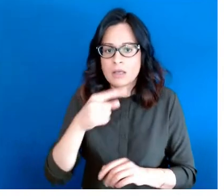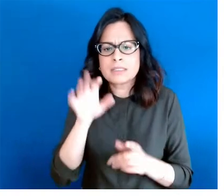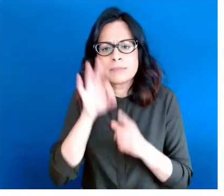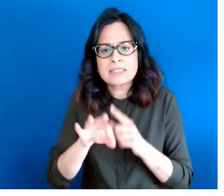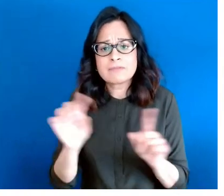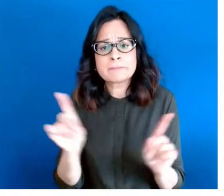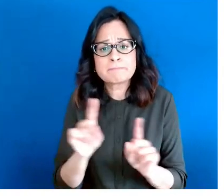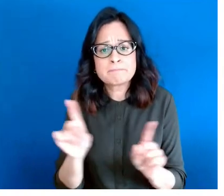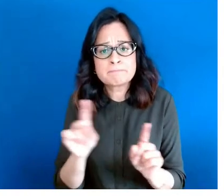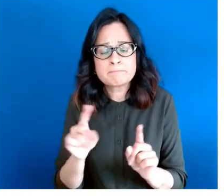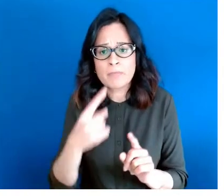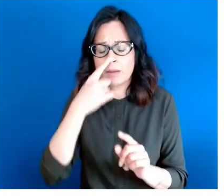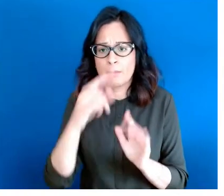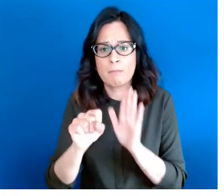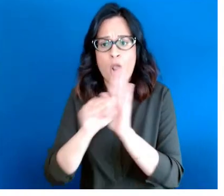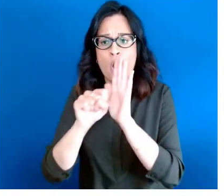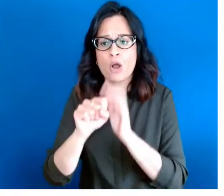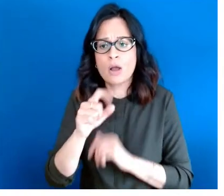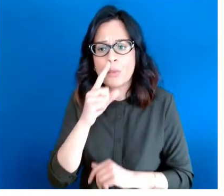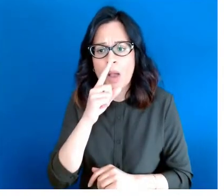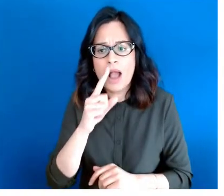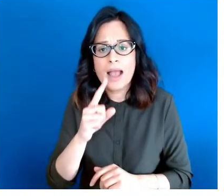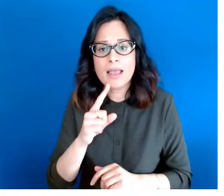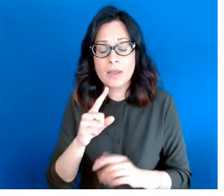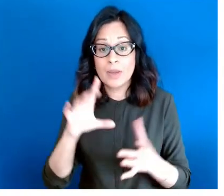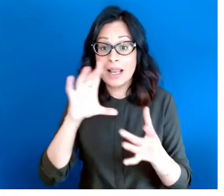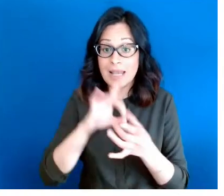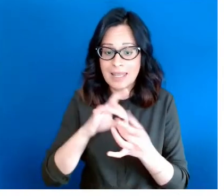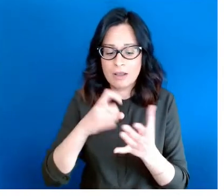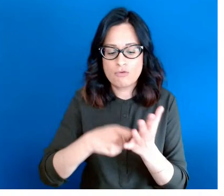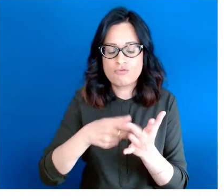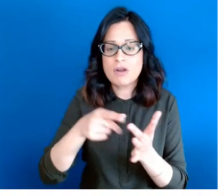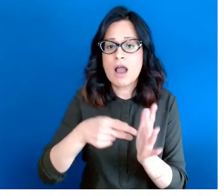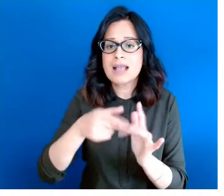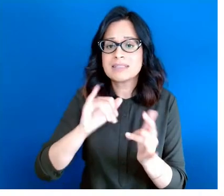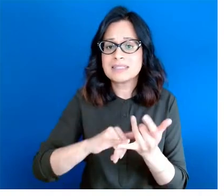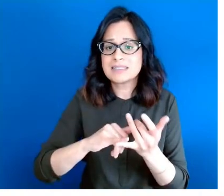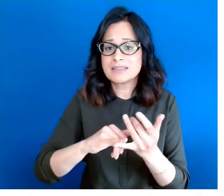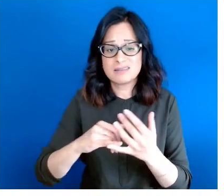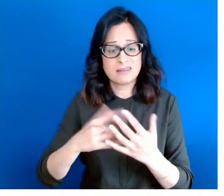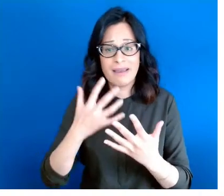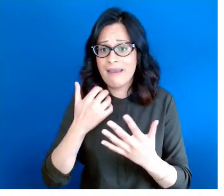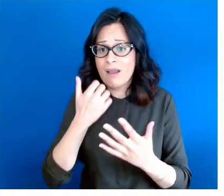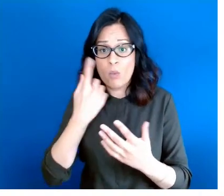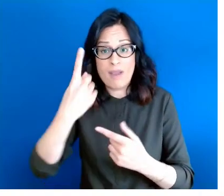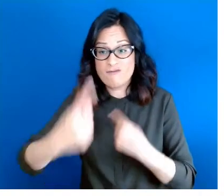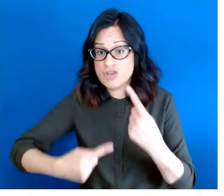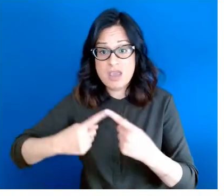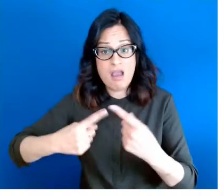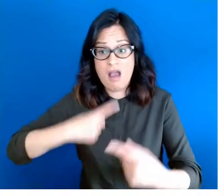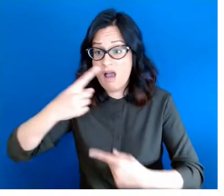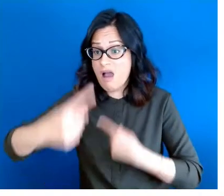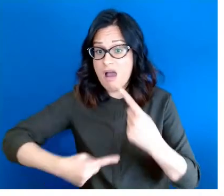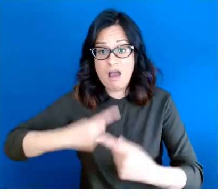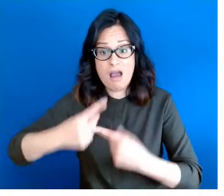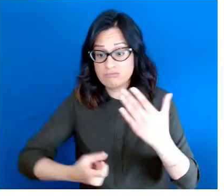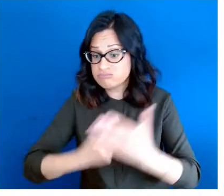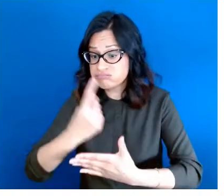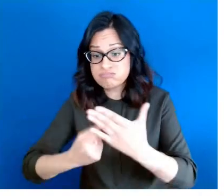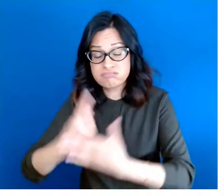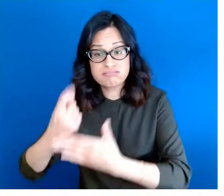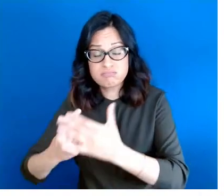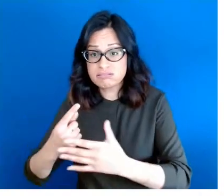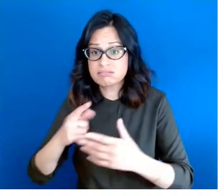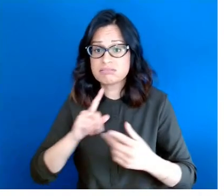in allergic rhinitis that people have around the year, so perennial allergic rhinitis, snoring